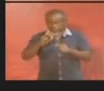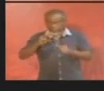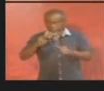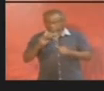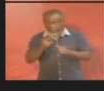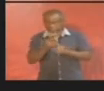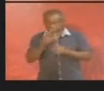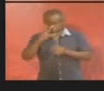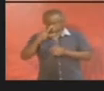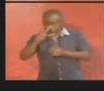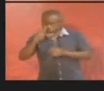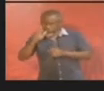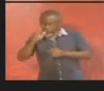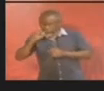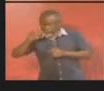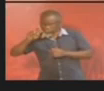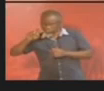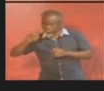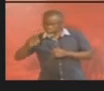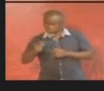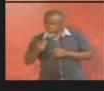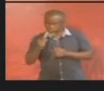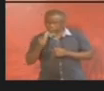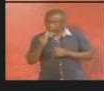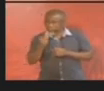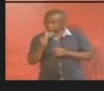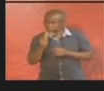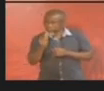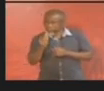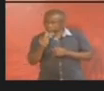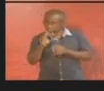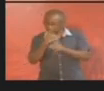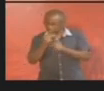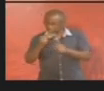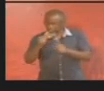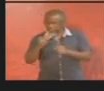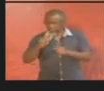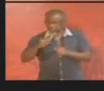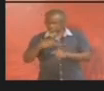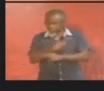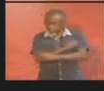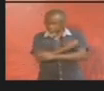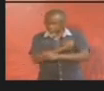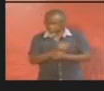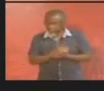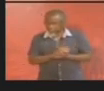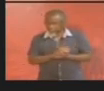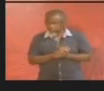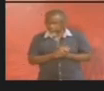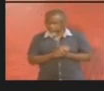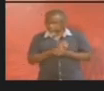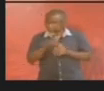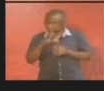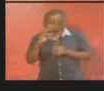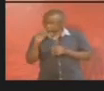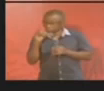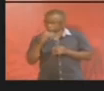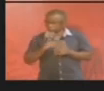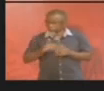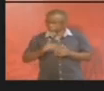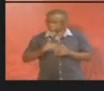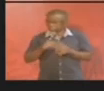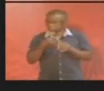23,060. Can I get an update, or could the CMO please explain the vaccine